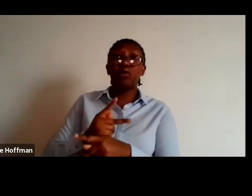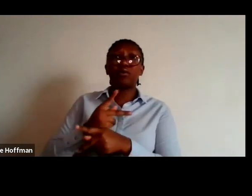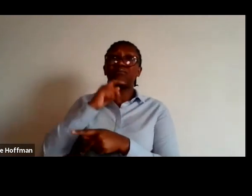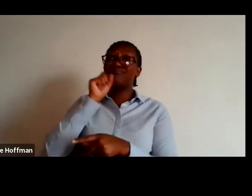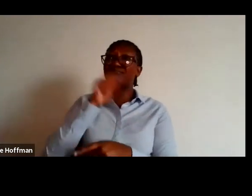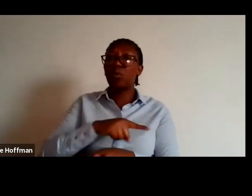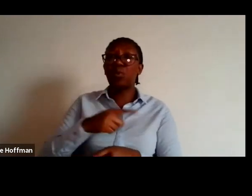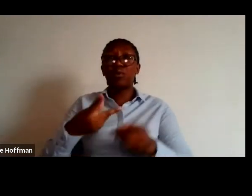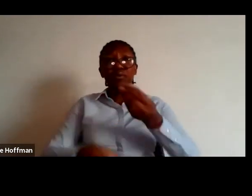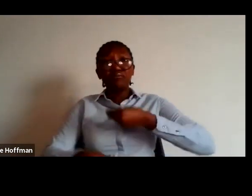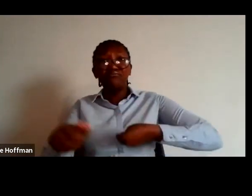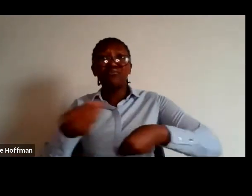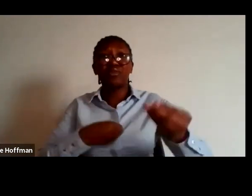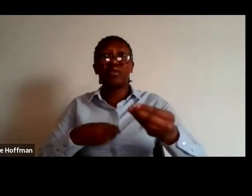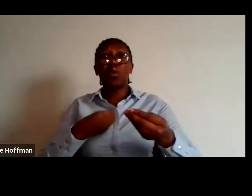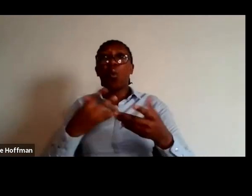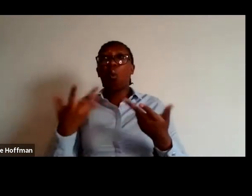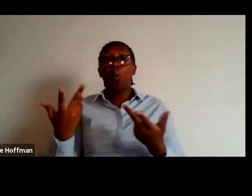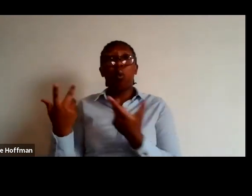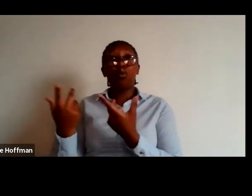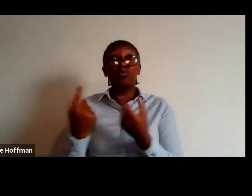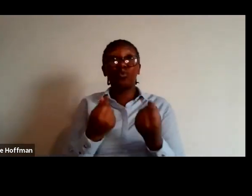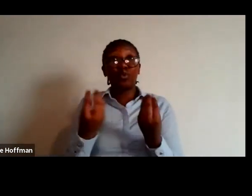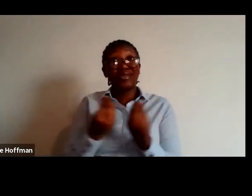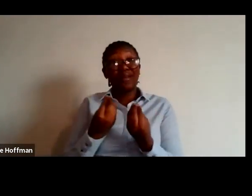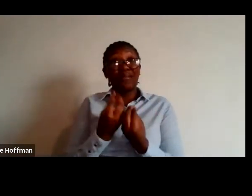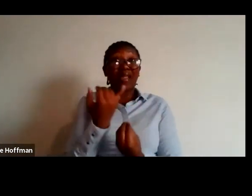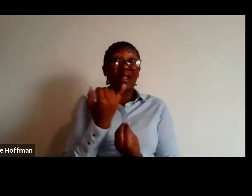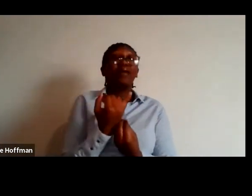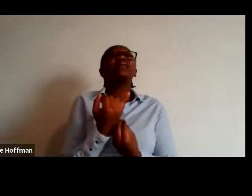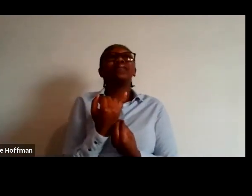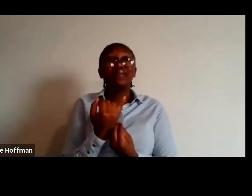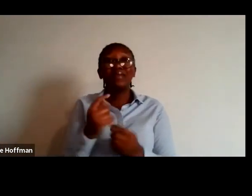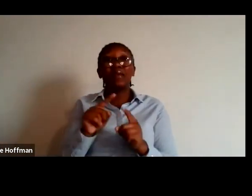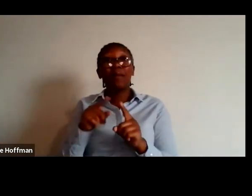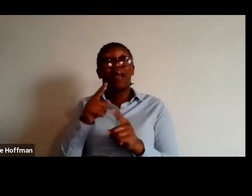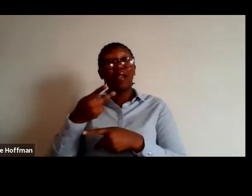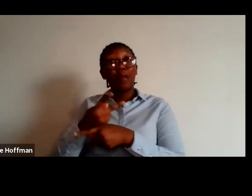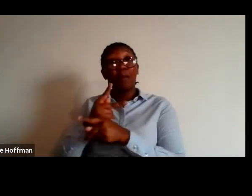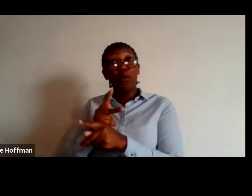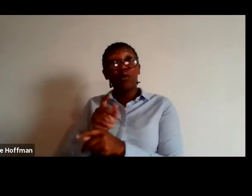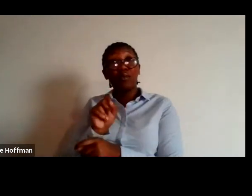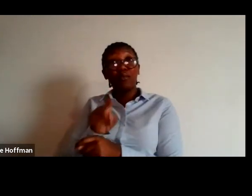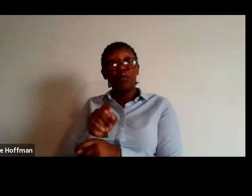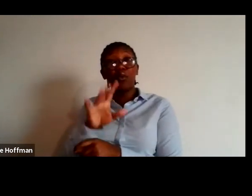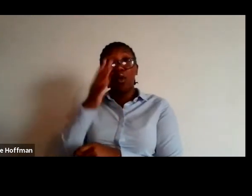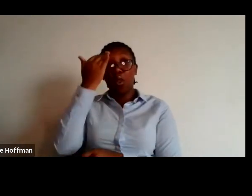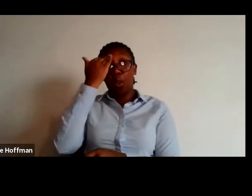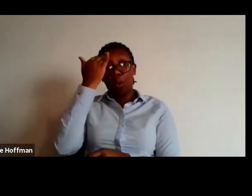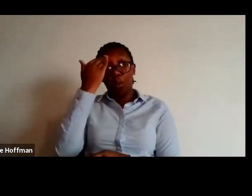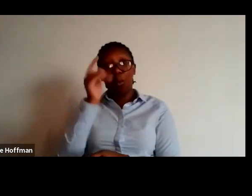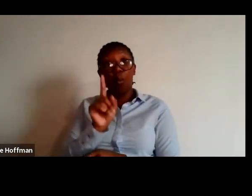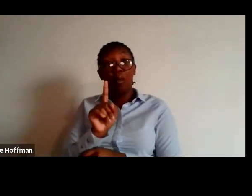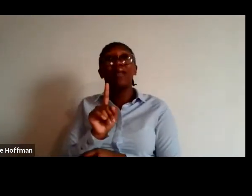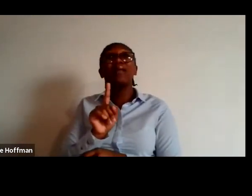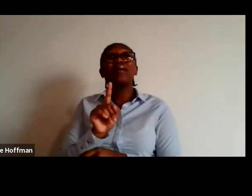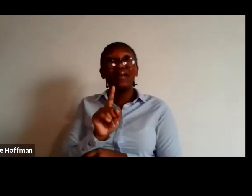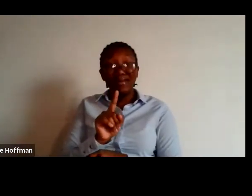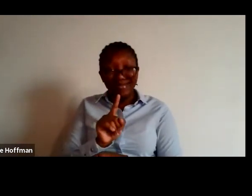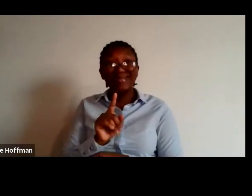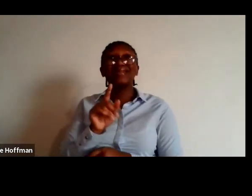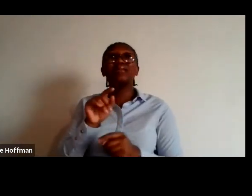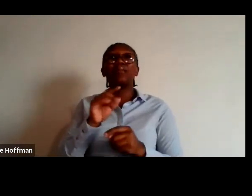sham. However, all of those products are known to have been produced